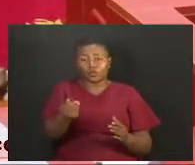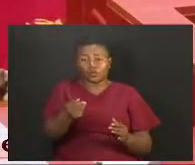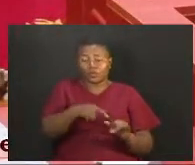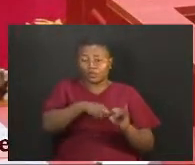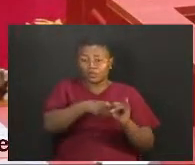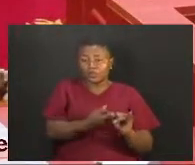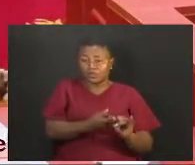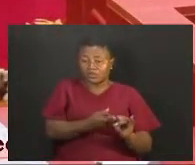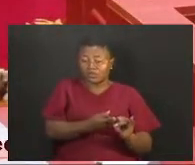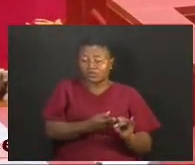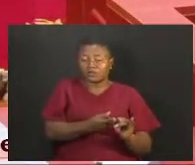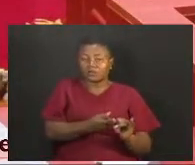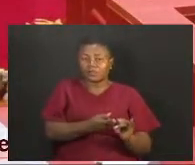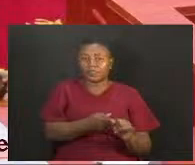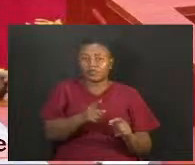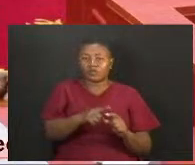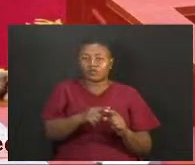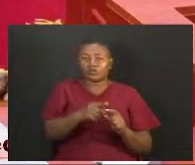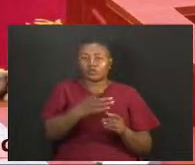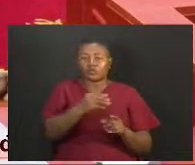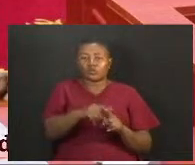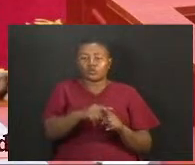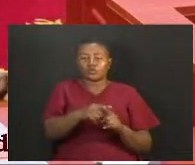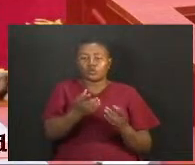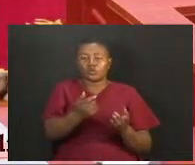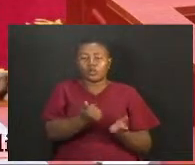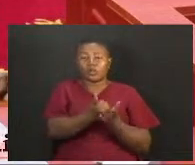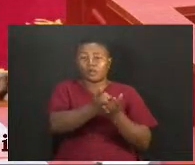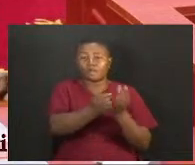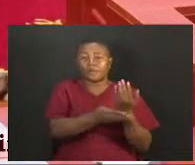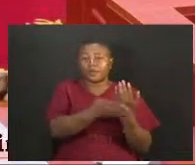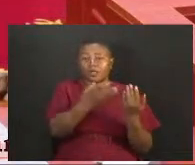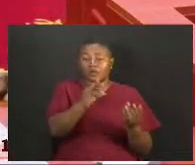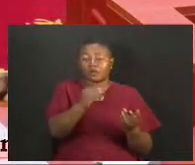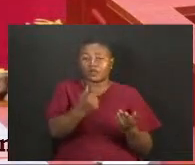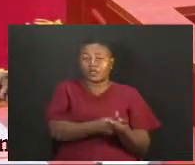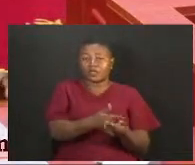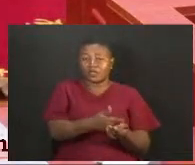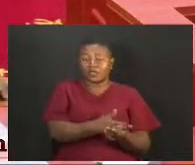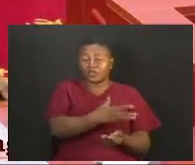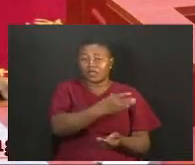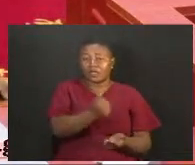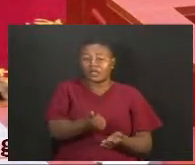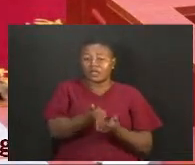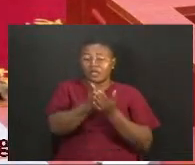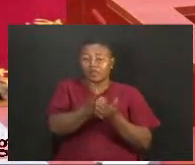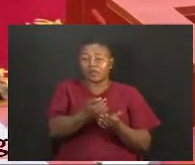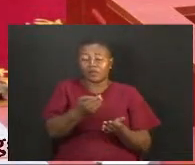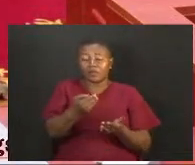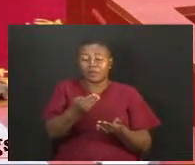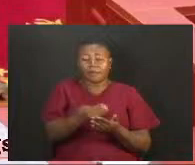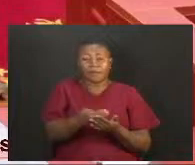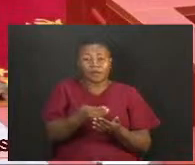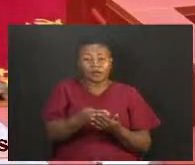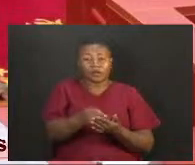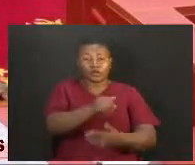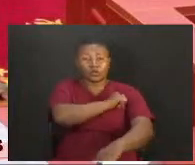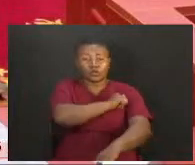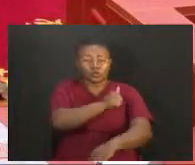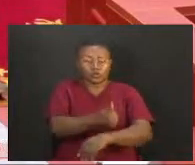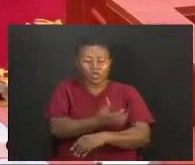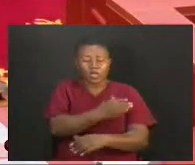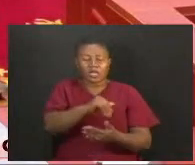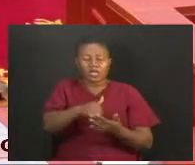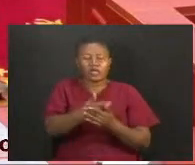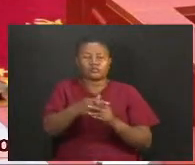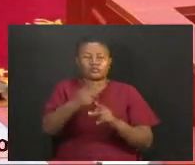Ghana and monetary authorities. Mr. Speaker, the measures to stabilize the exchange rate